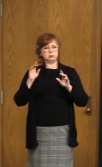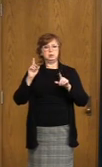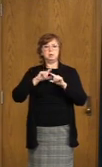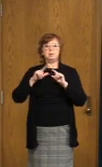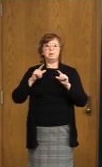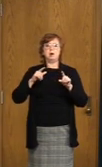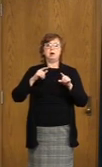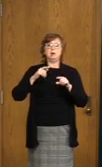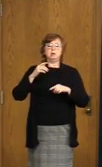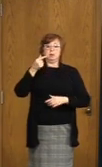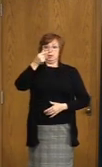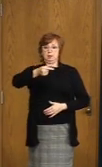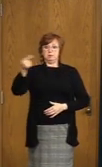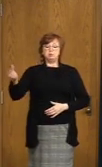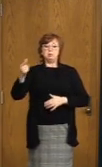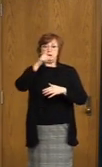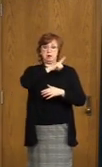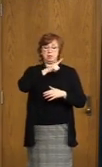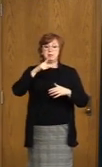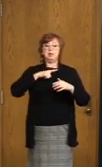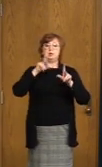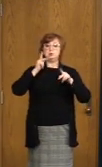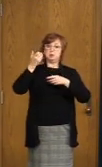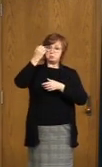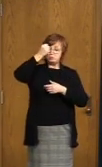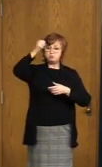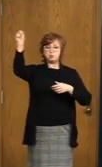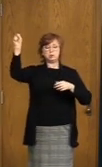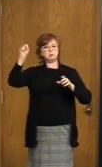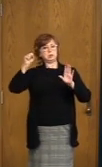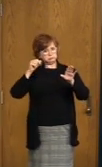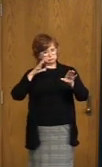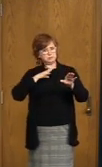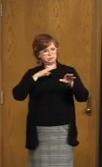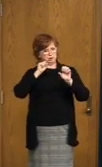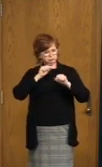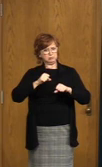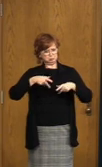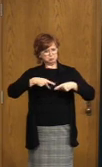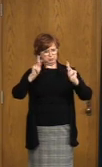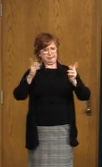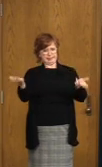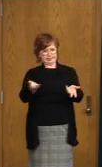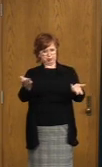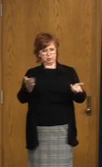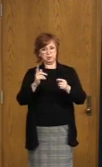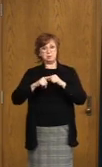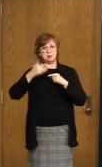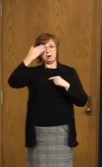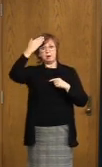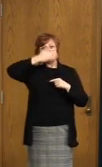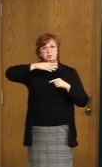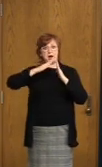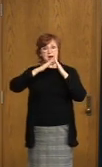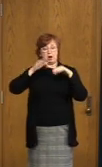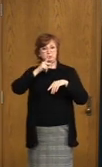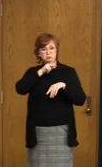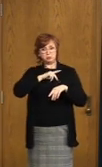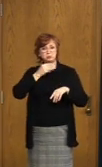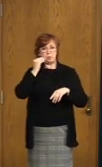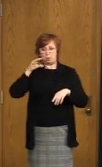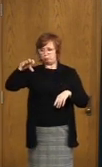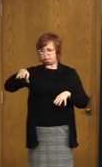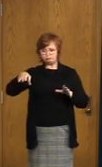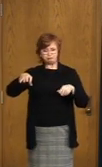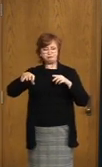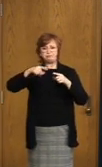like the Legislative Assembly, where a respectful protest can occur with respect to government decisions that are made,